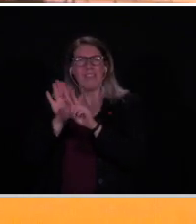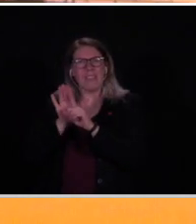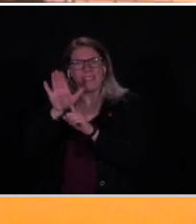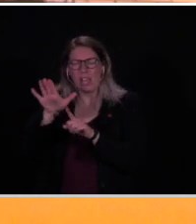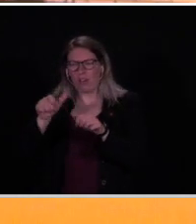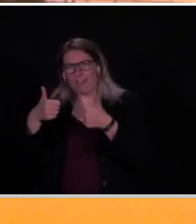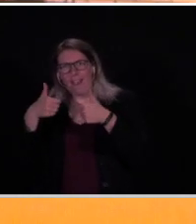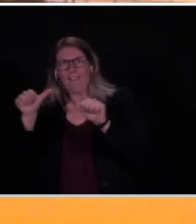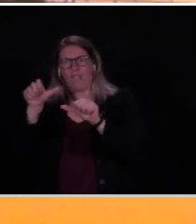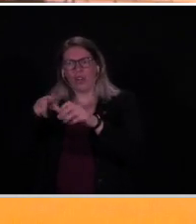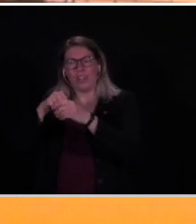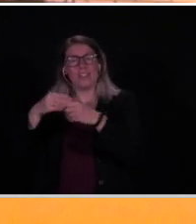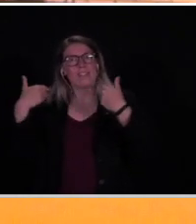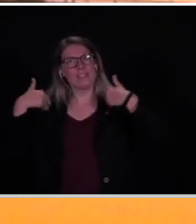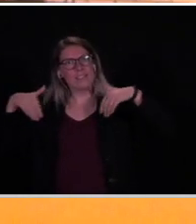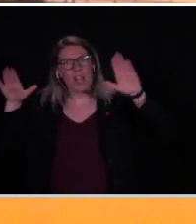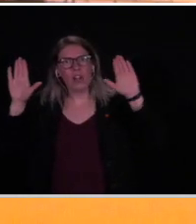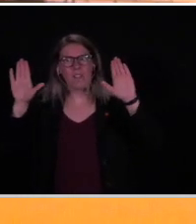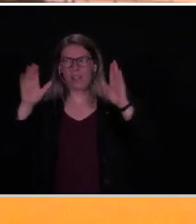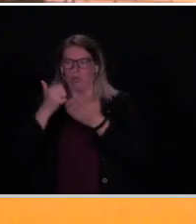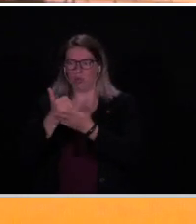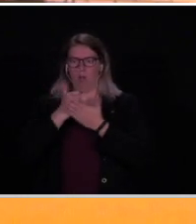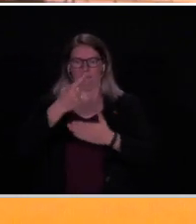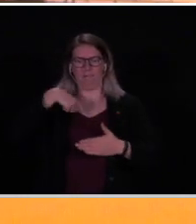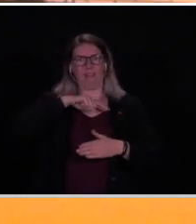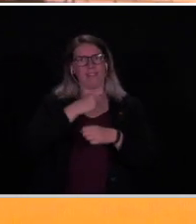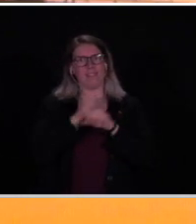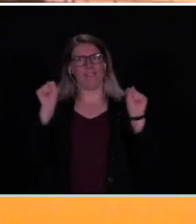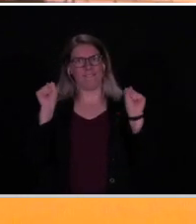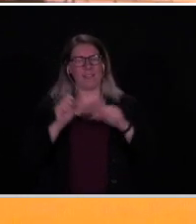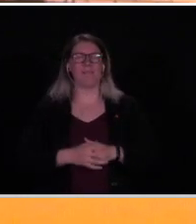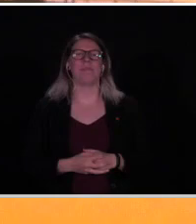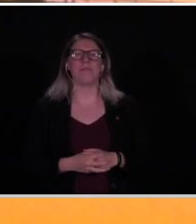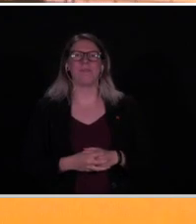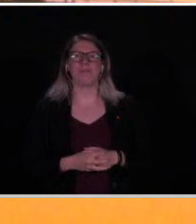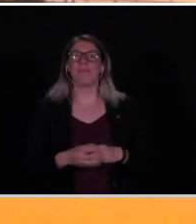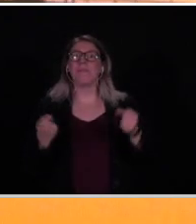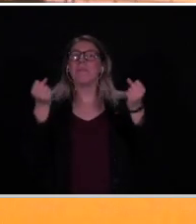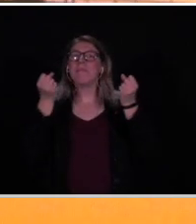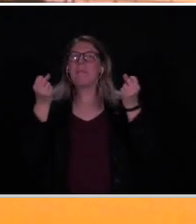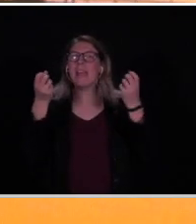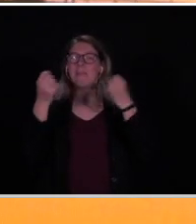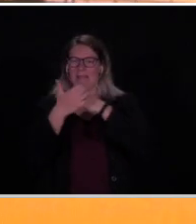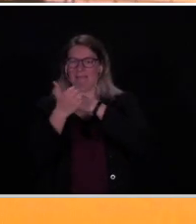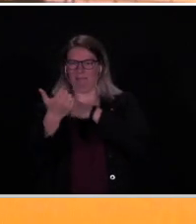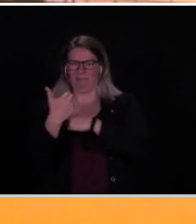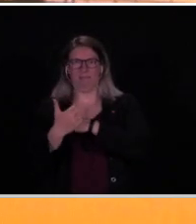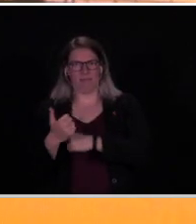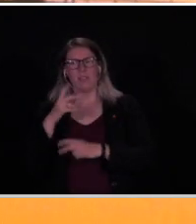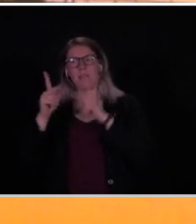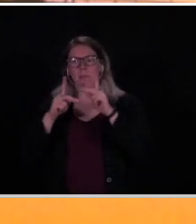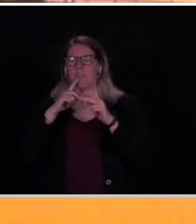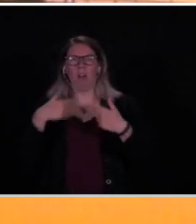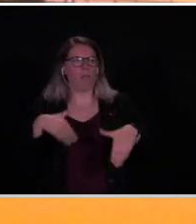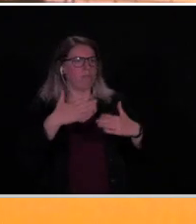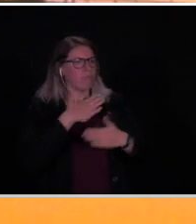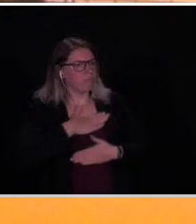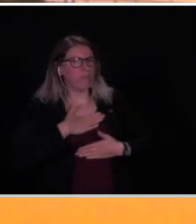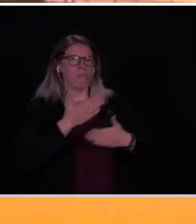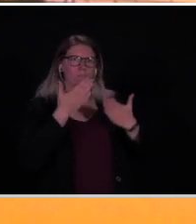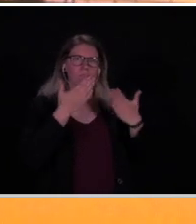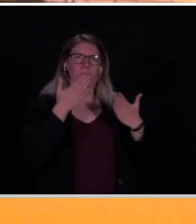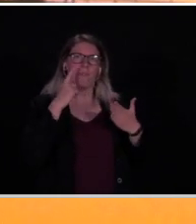effort and personal sacrifice to keep us safe. We received countless submissions capturing the appreciation we showed for our